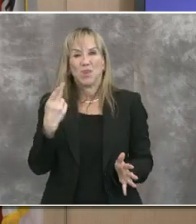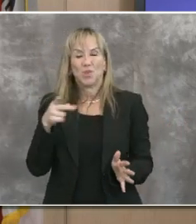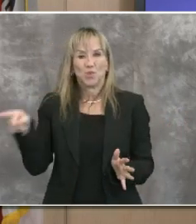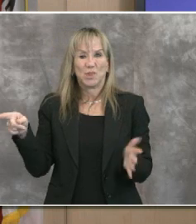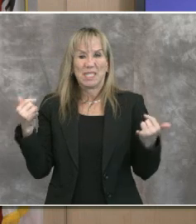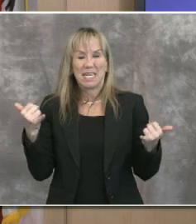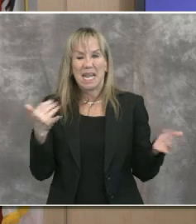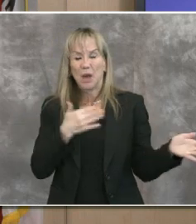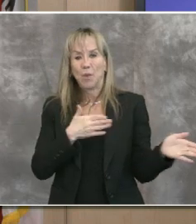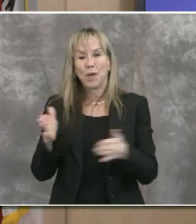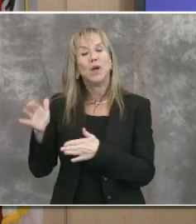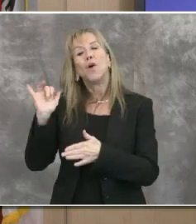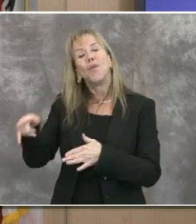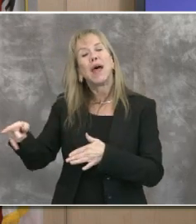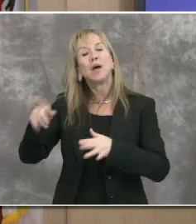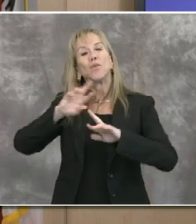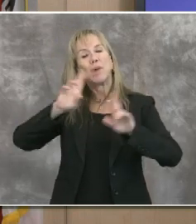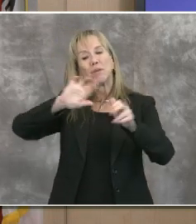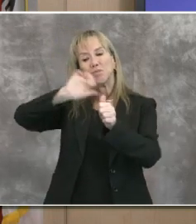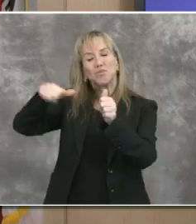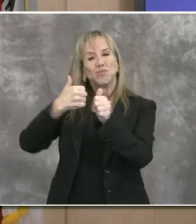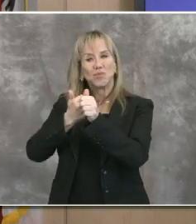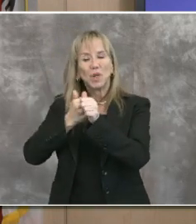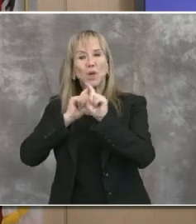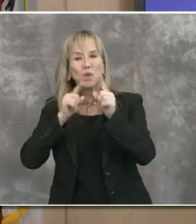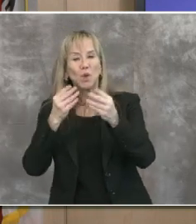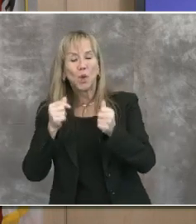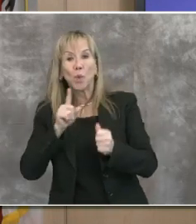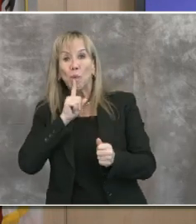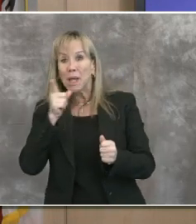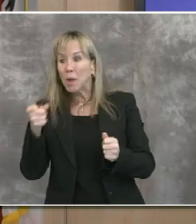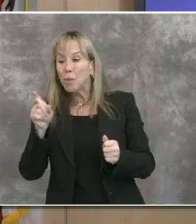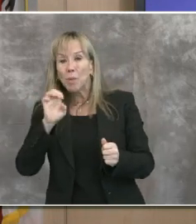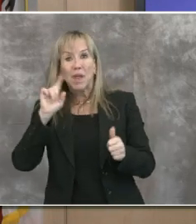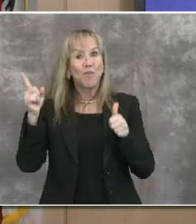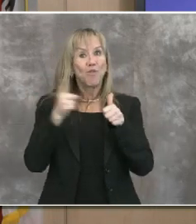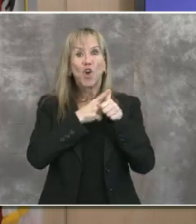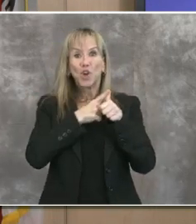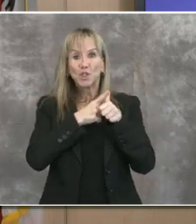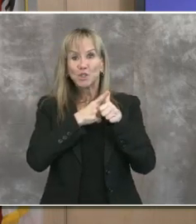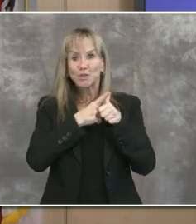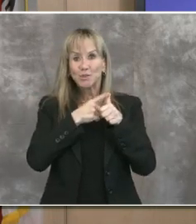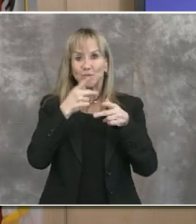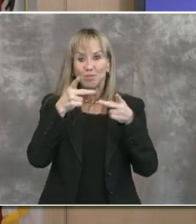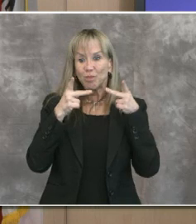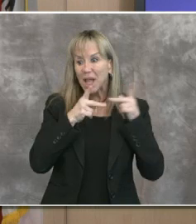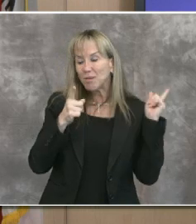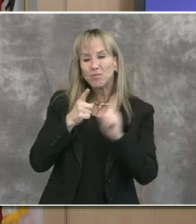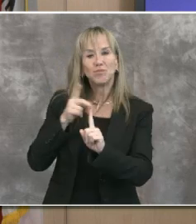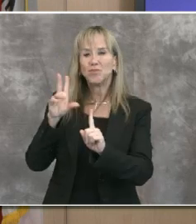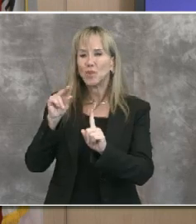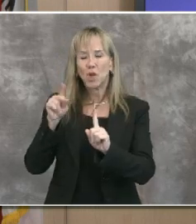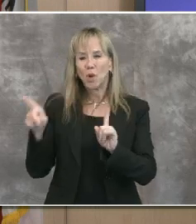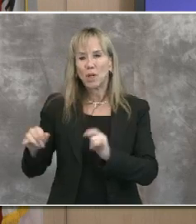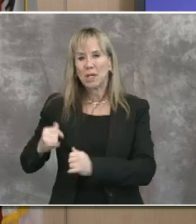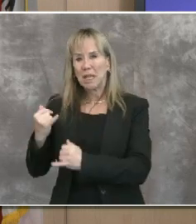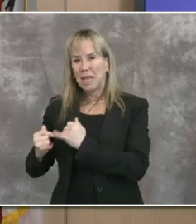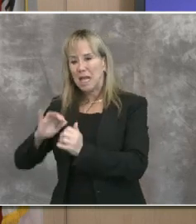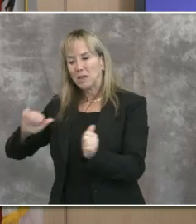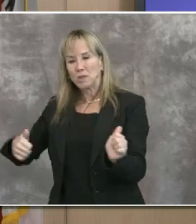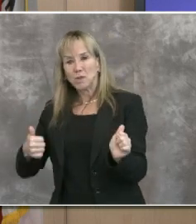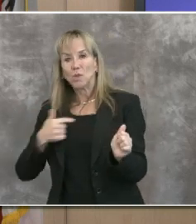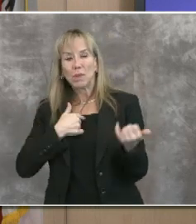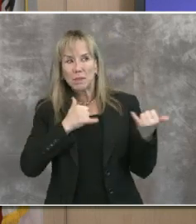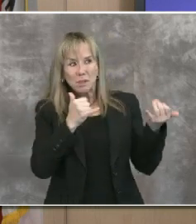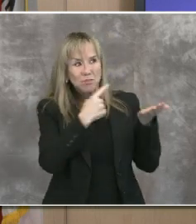this is a regional solution, and it never was intended to be the first solution. So as we work with the CEOs from the